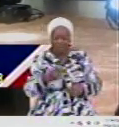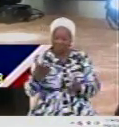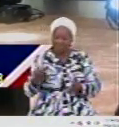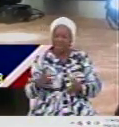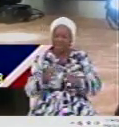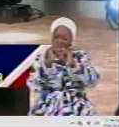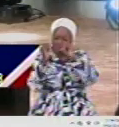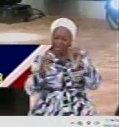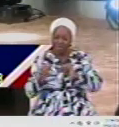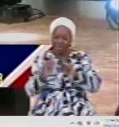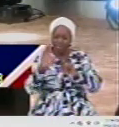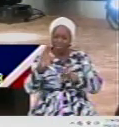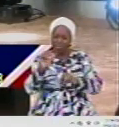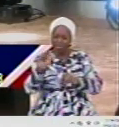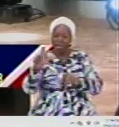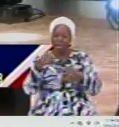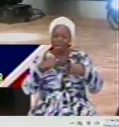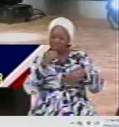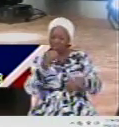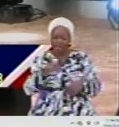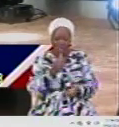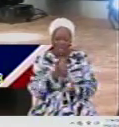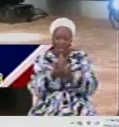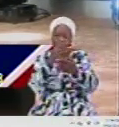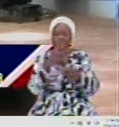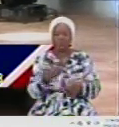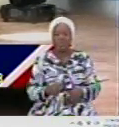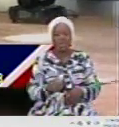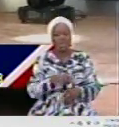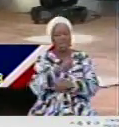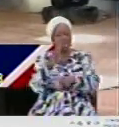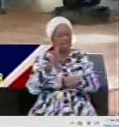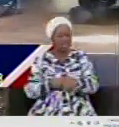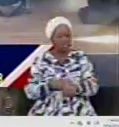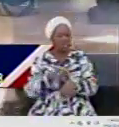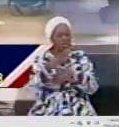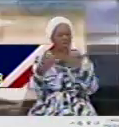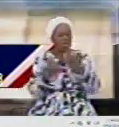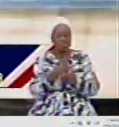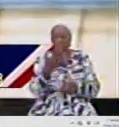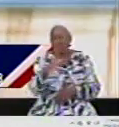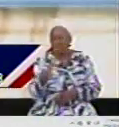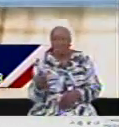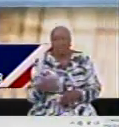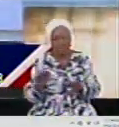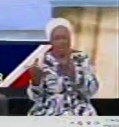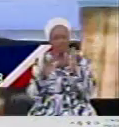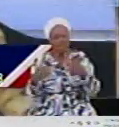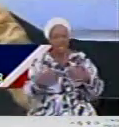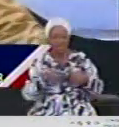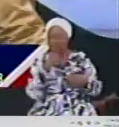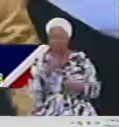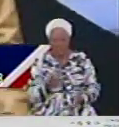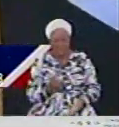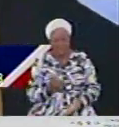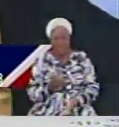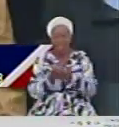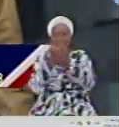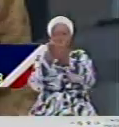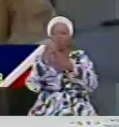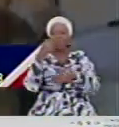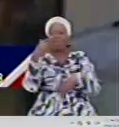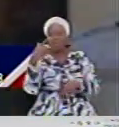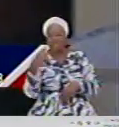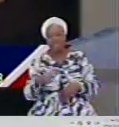not helped the nation. Your hypocritical service has not helped the